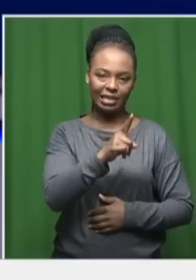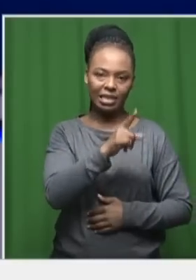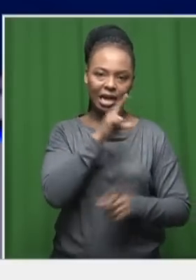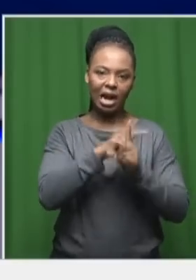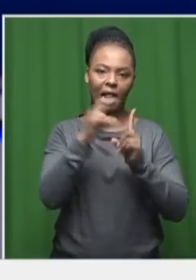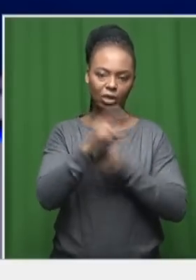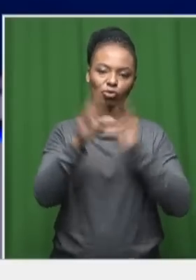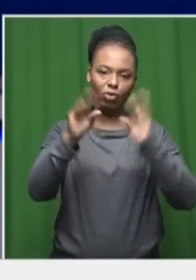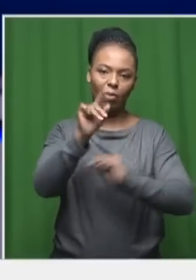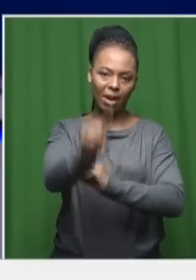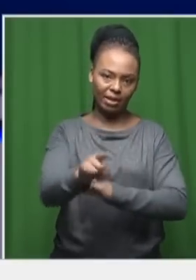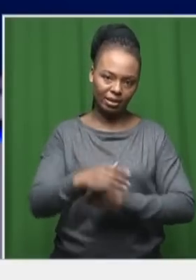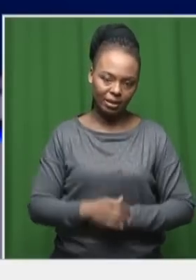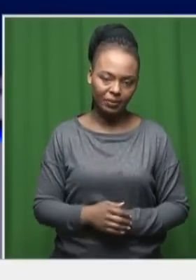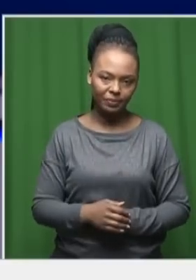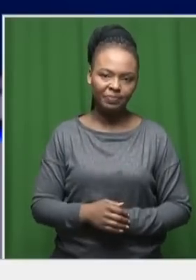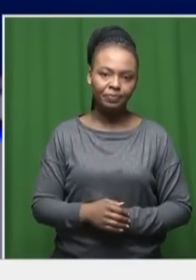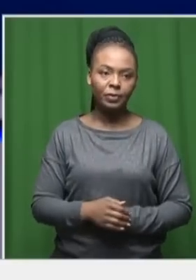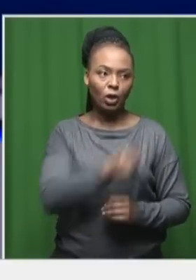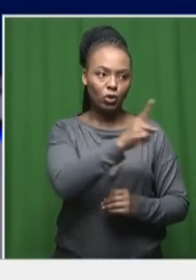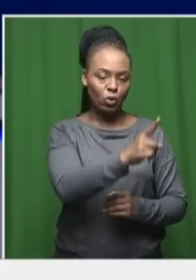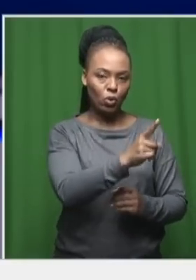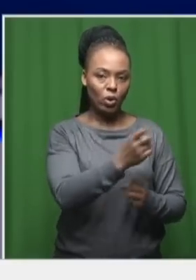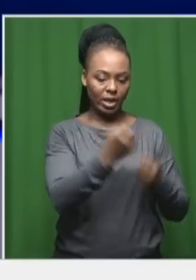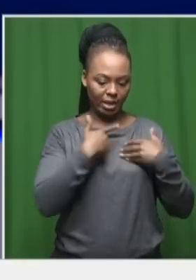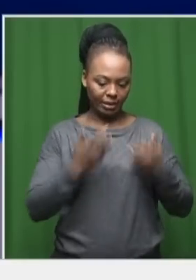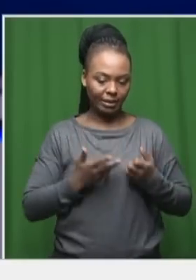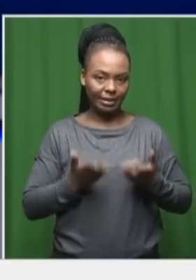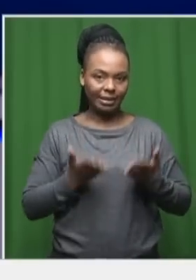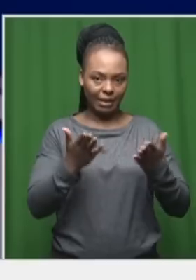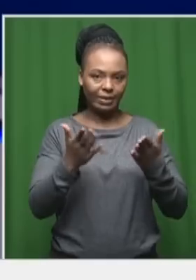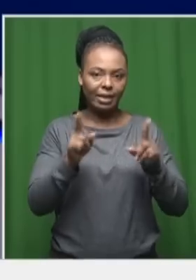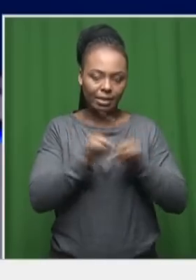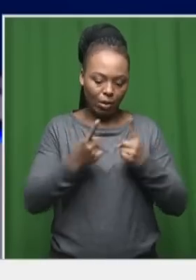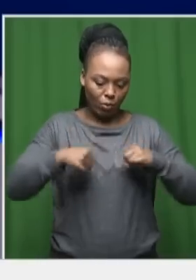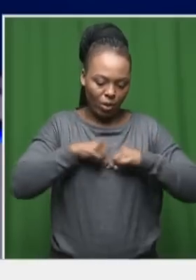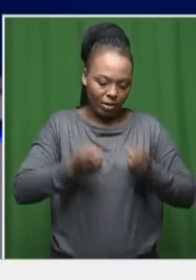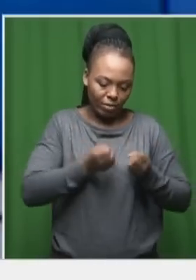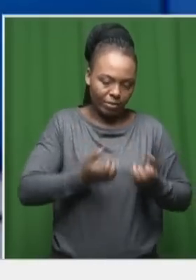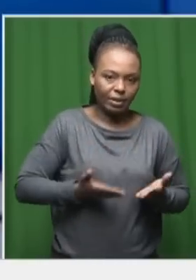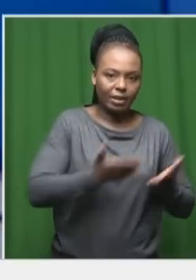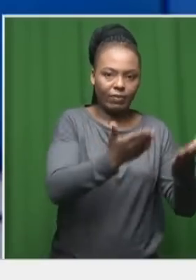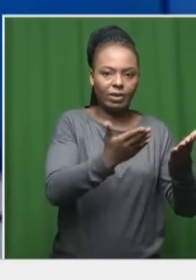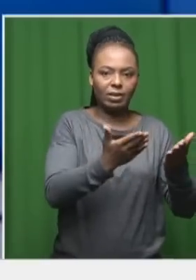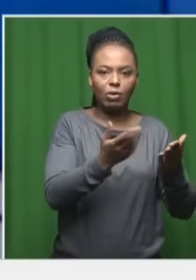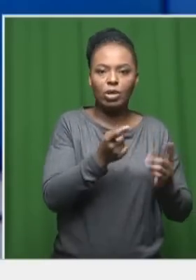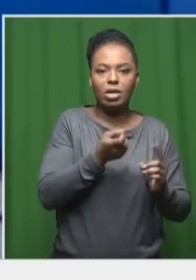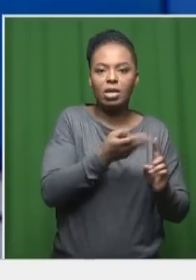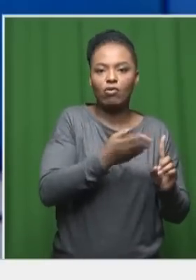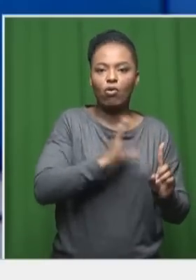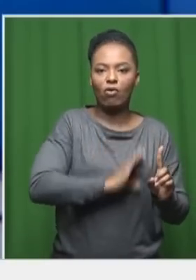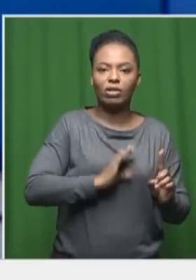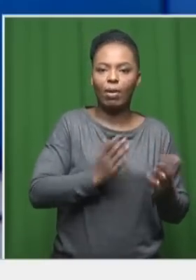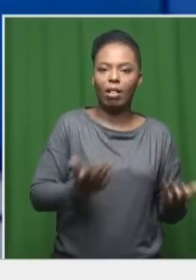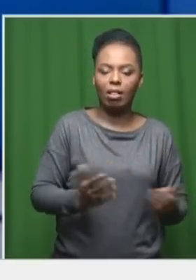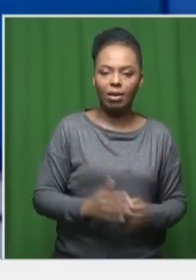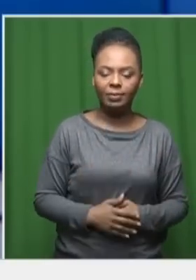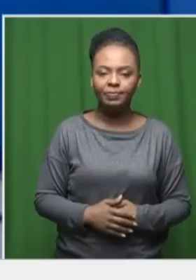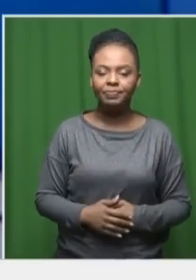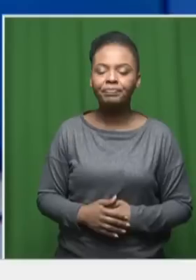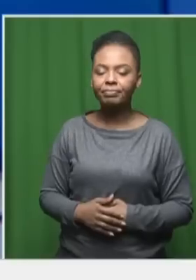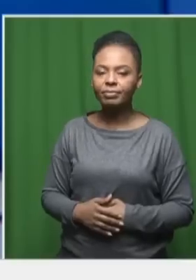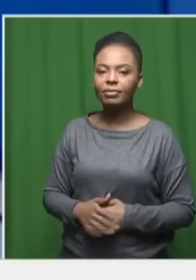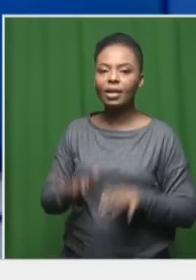developing where you're doing us a service, but we're also doing you a service by keeping you accountable. So we hear from the Minister of Public